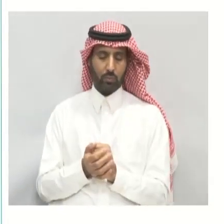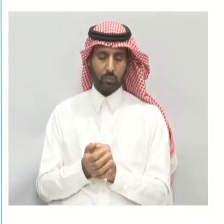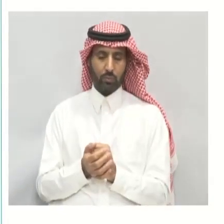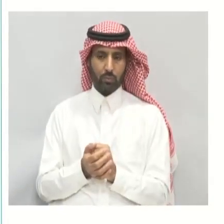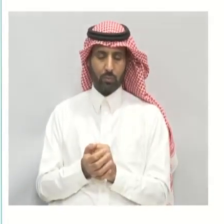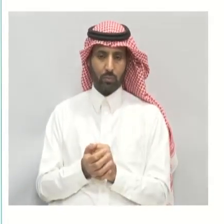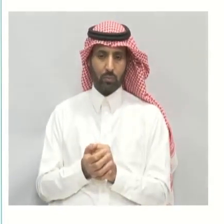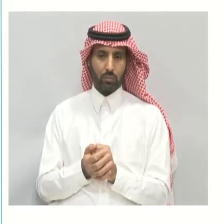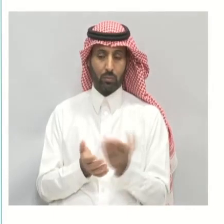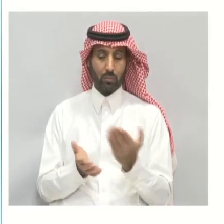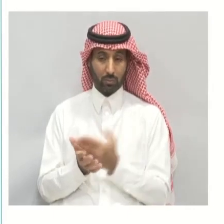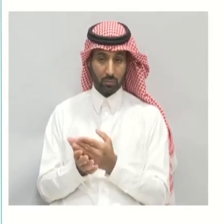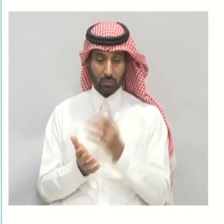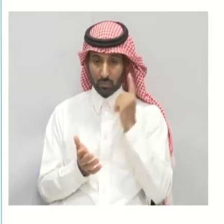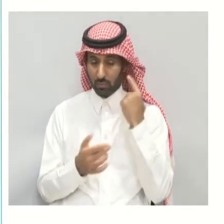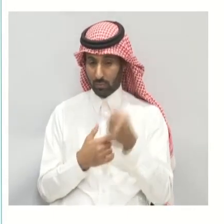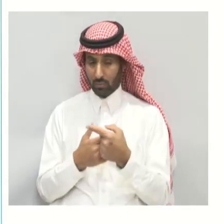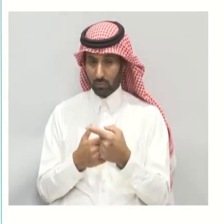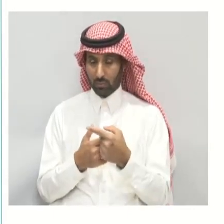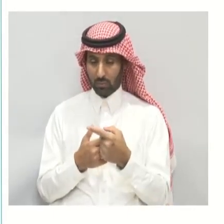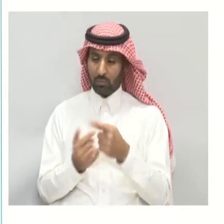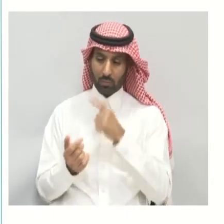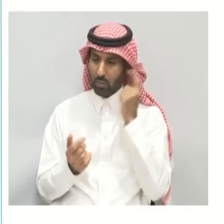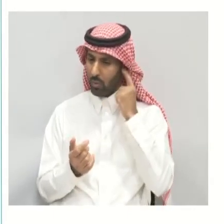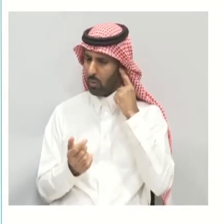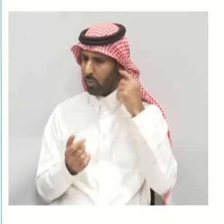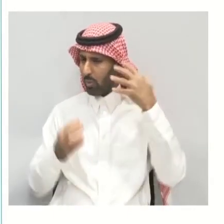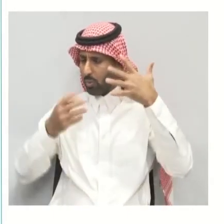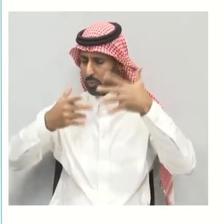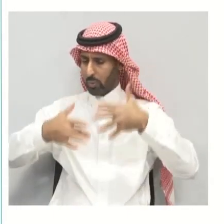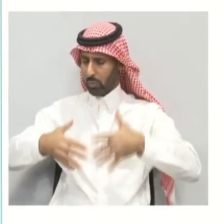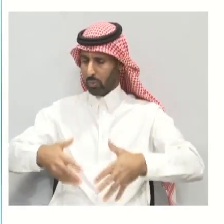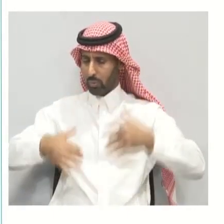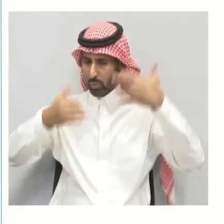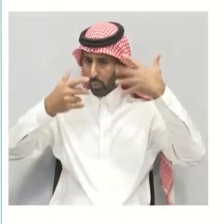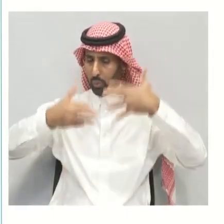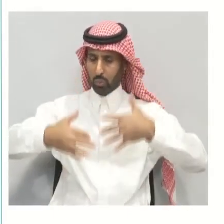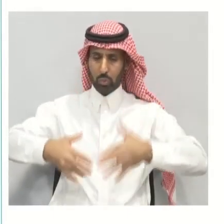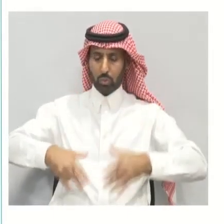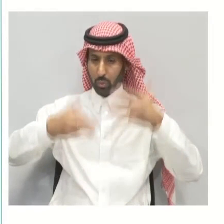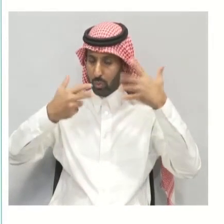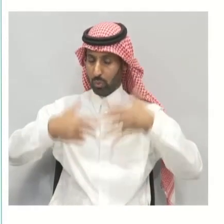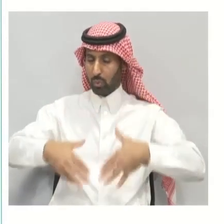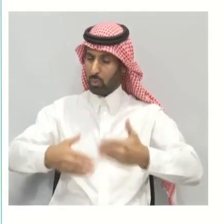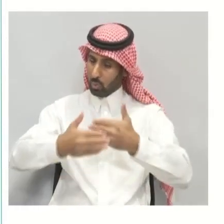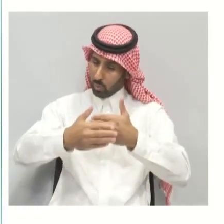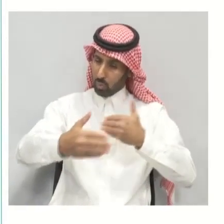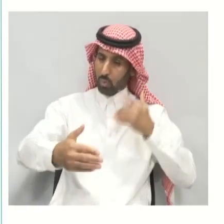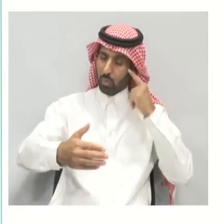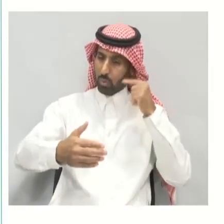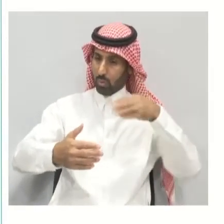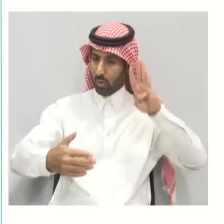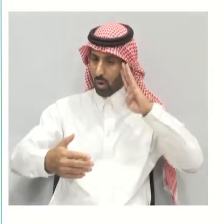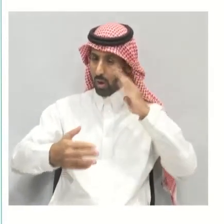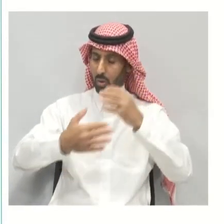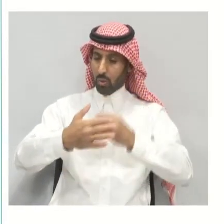And here we can continue. You can hear the roaring sound of the water several kilometers away.